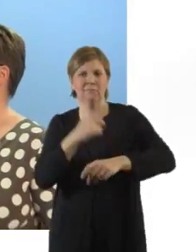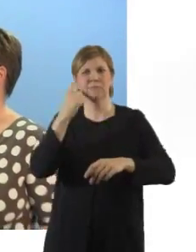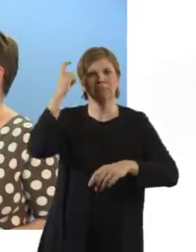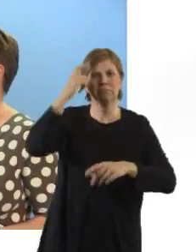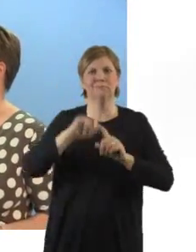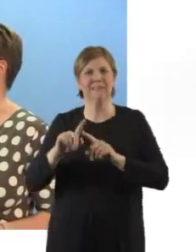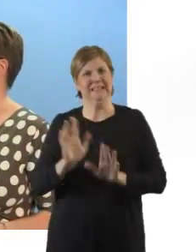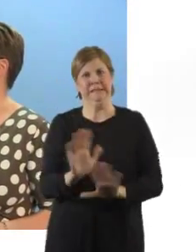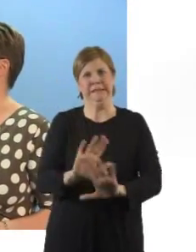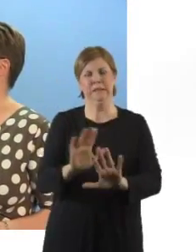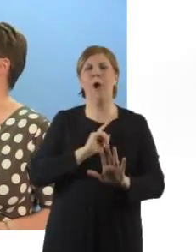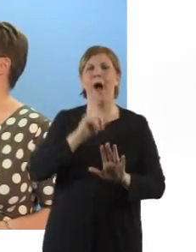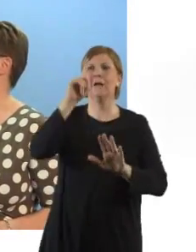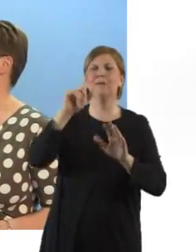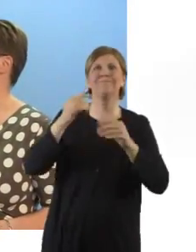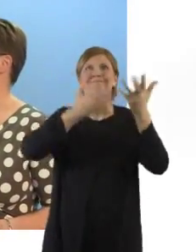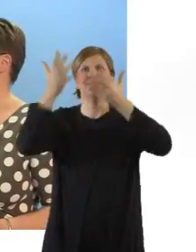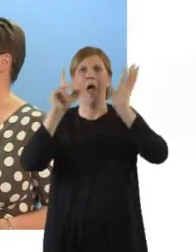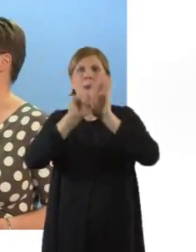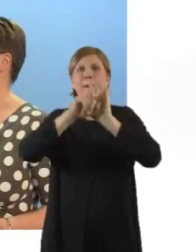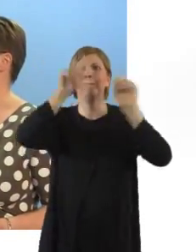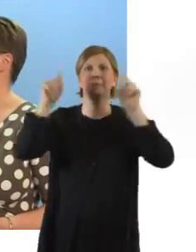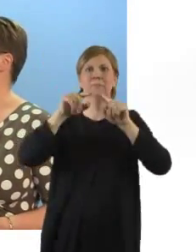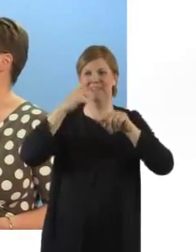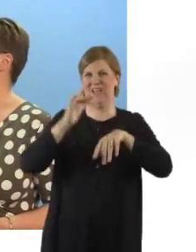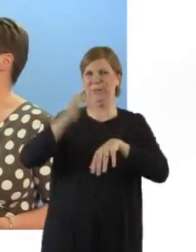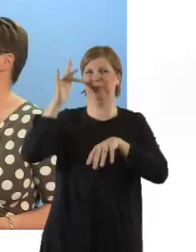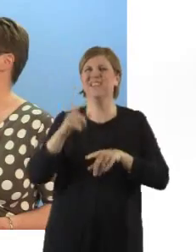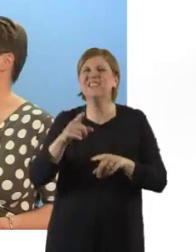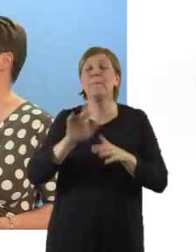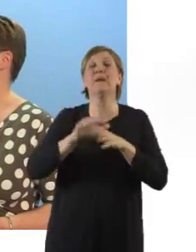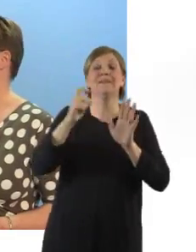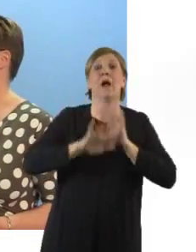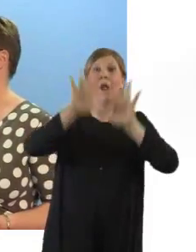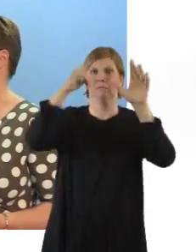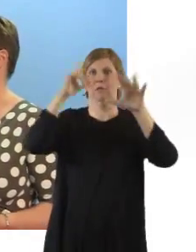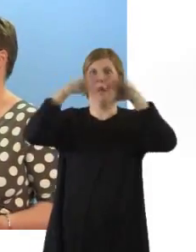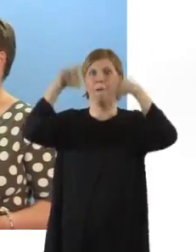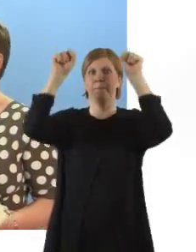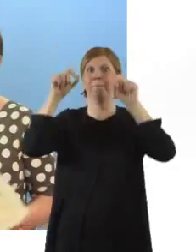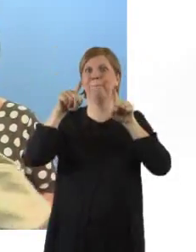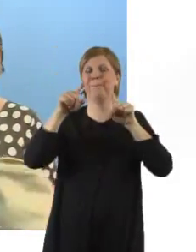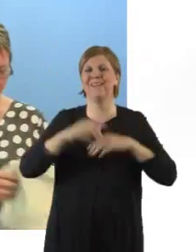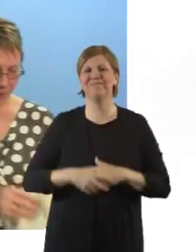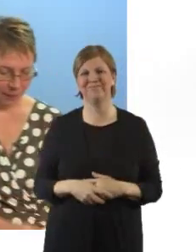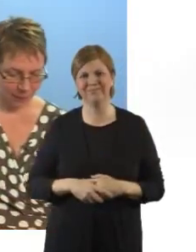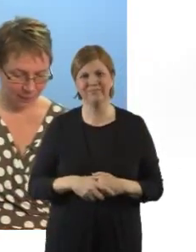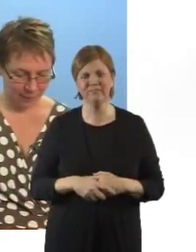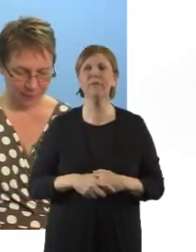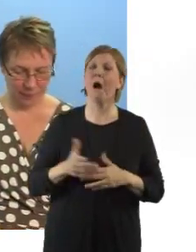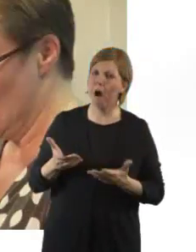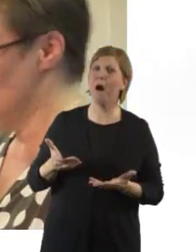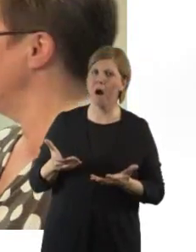bring aerosols into hospital as our smoke alarms are very sensitive and spraying deodorants around can set them off. Point taken,